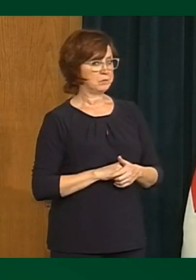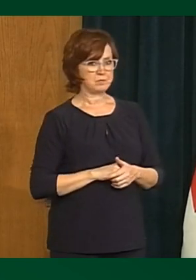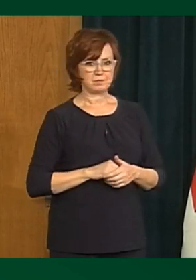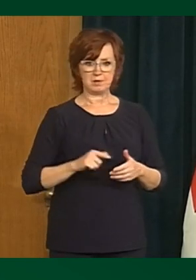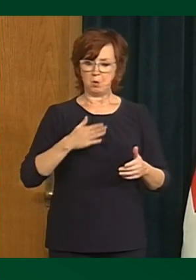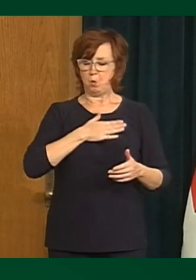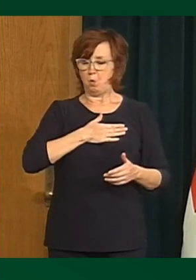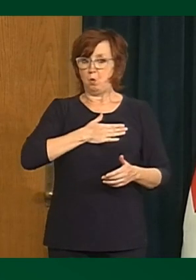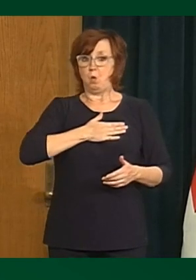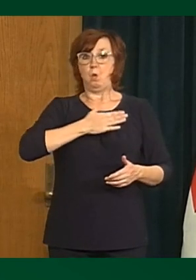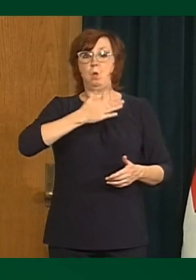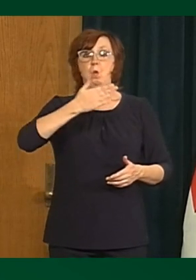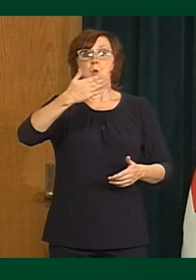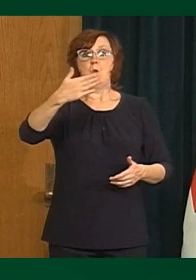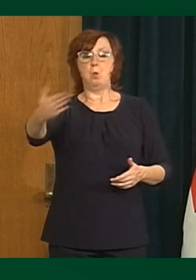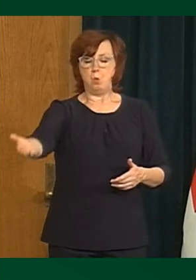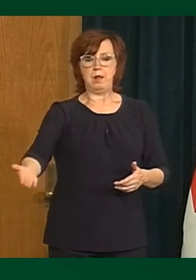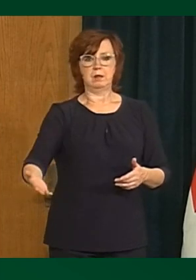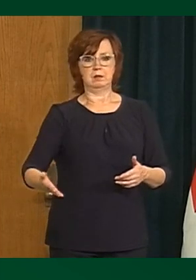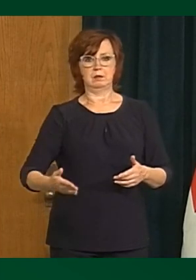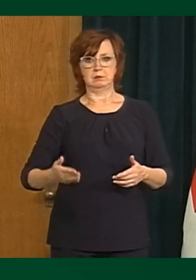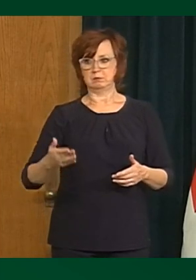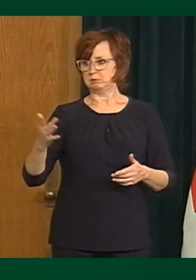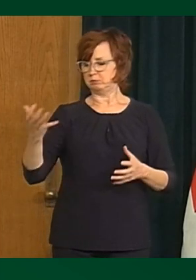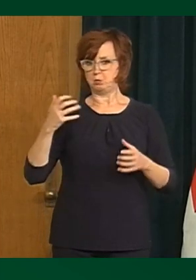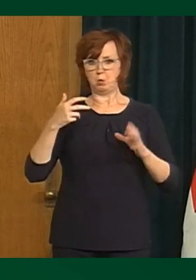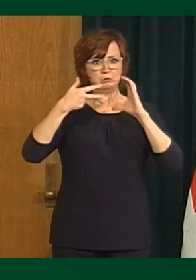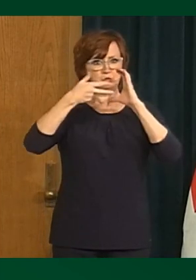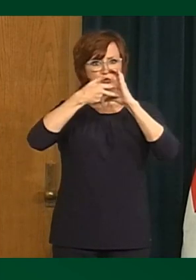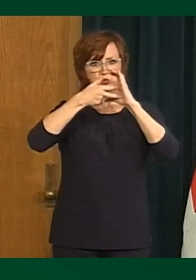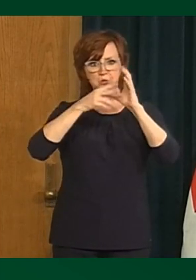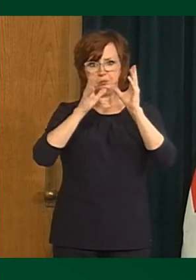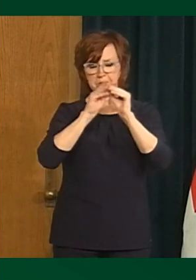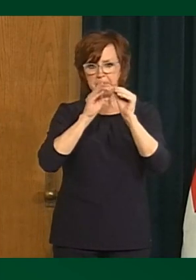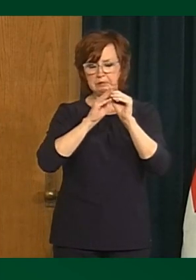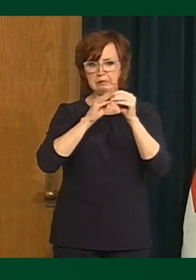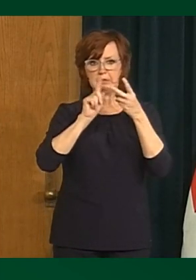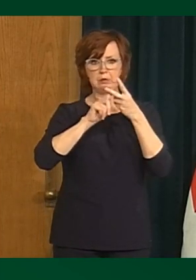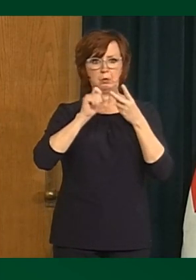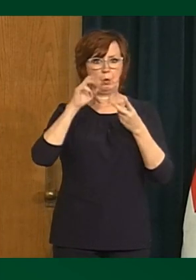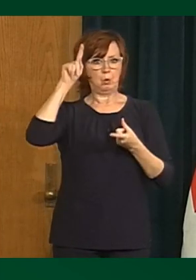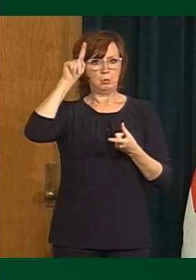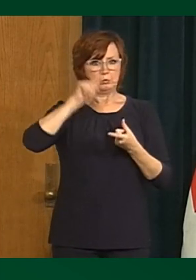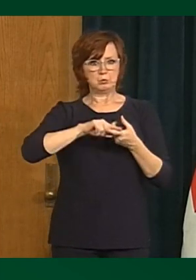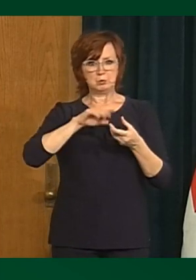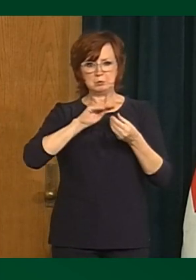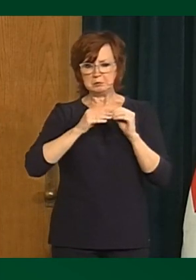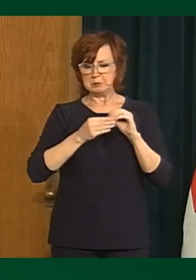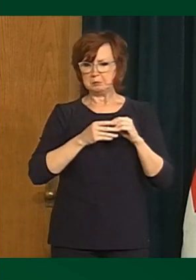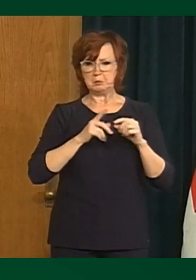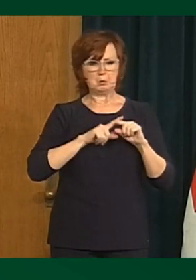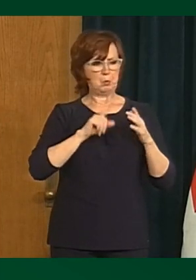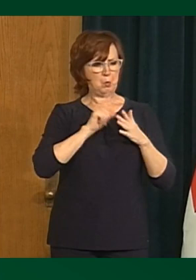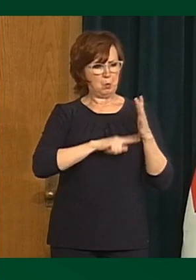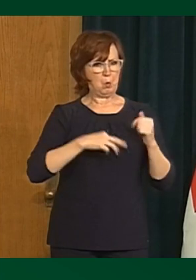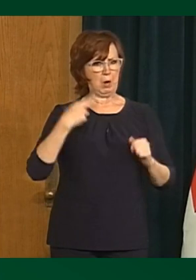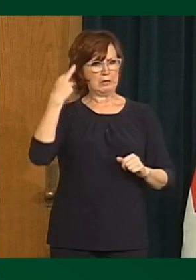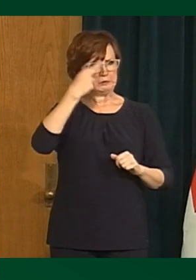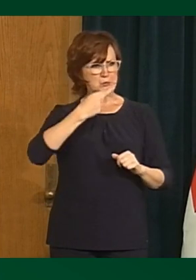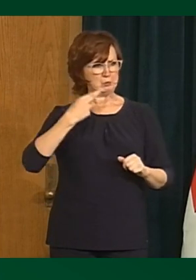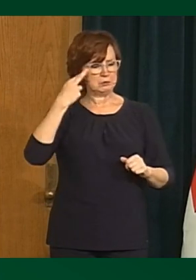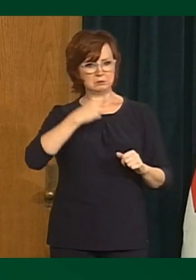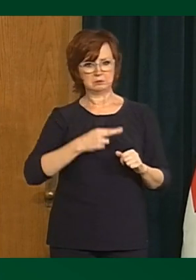of budget debate happening, whether it's Zoom or reduce people in the House here. So what's the holdup on the part of your government? And if not